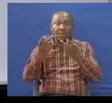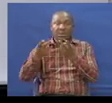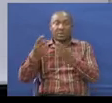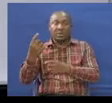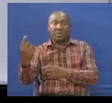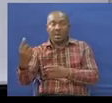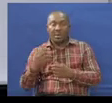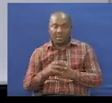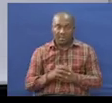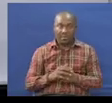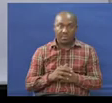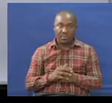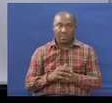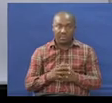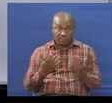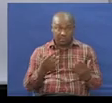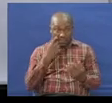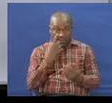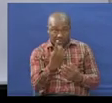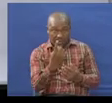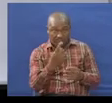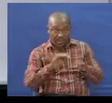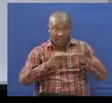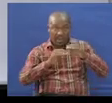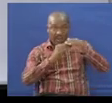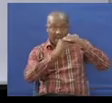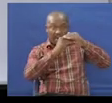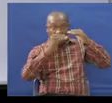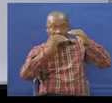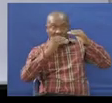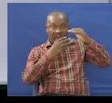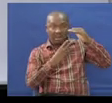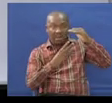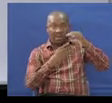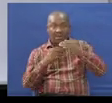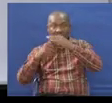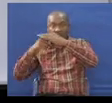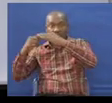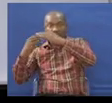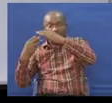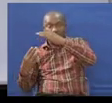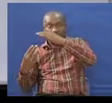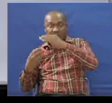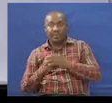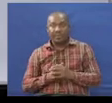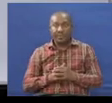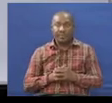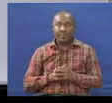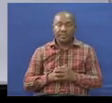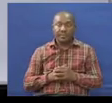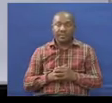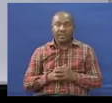do? Yes, divide by 3 throughout. Here you will have x is equal to 1 over